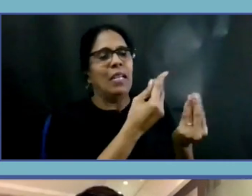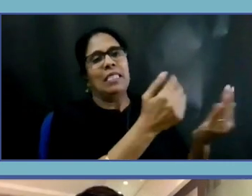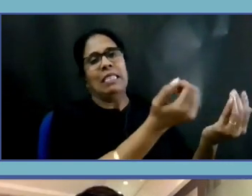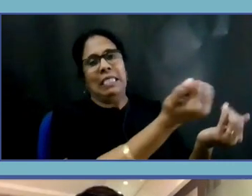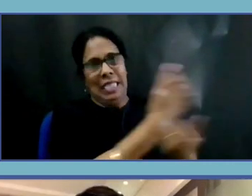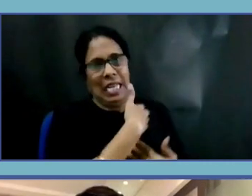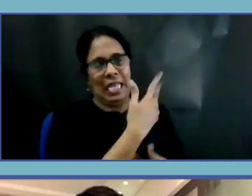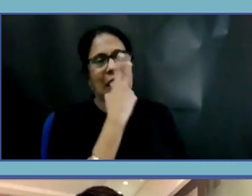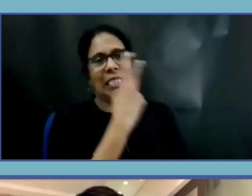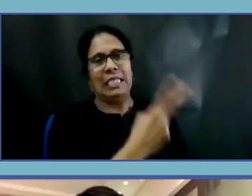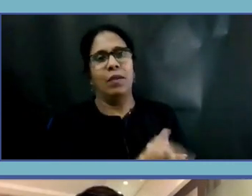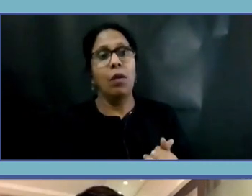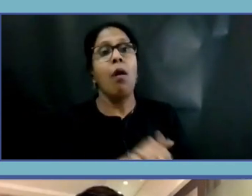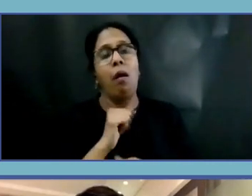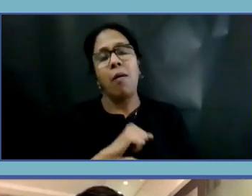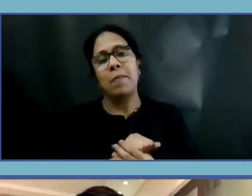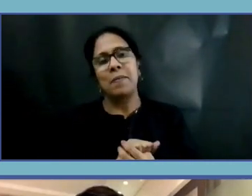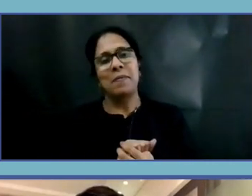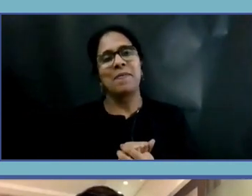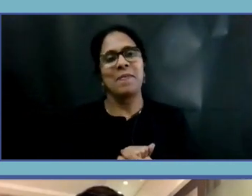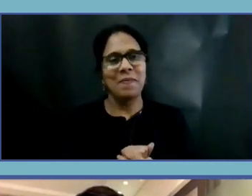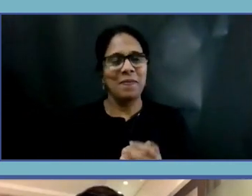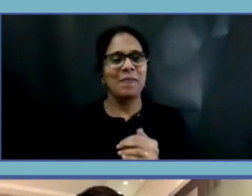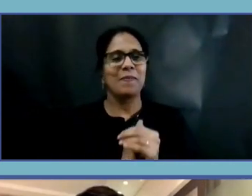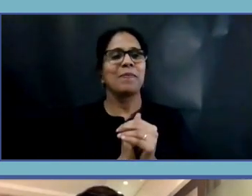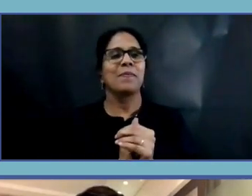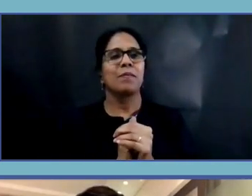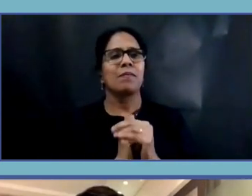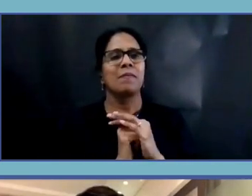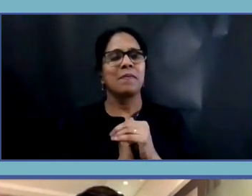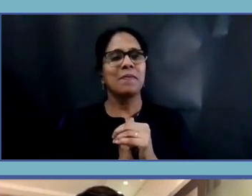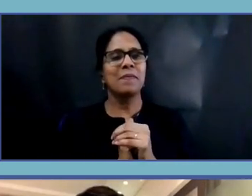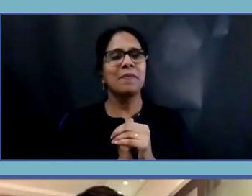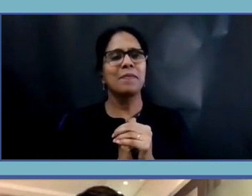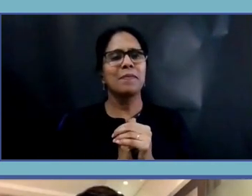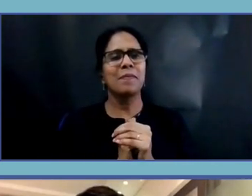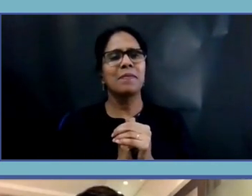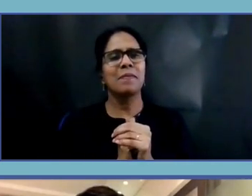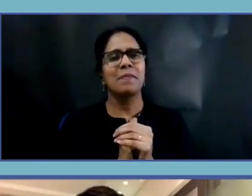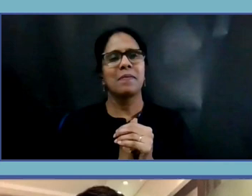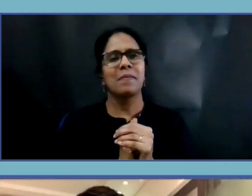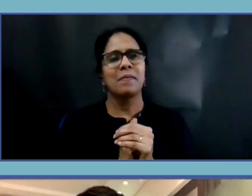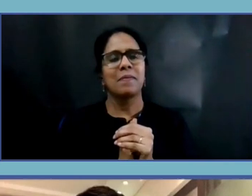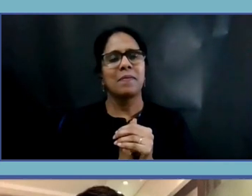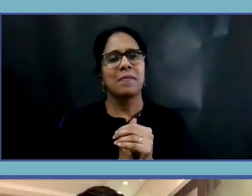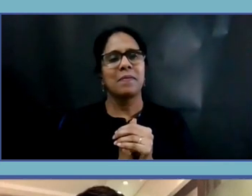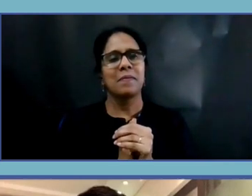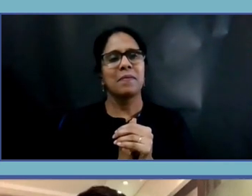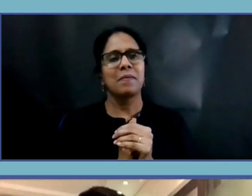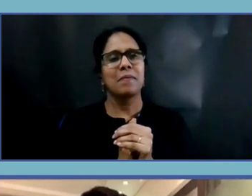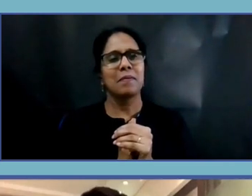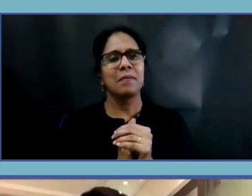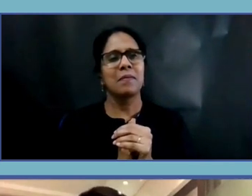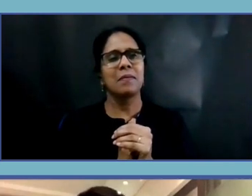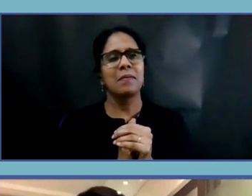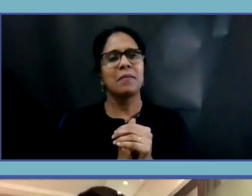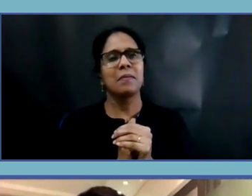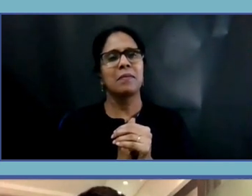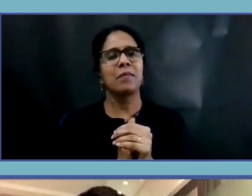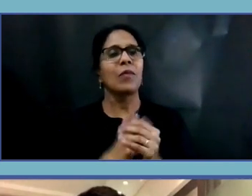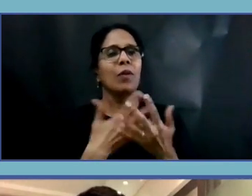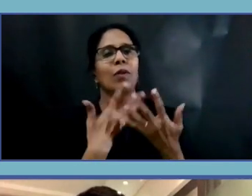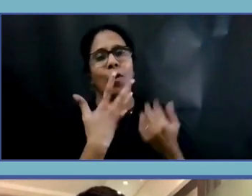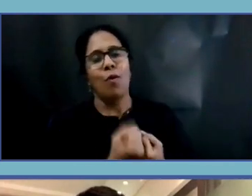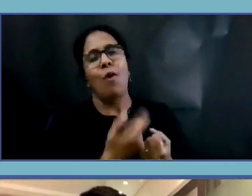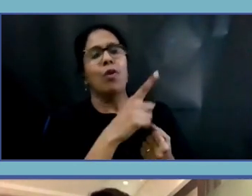And I did three designs, Majestic Elephant, Divine Clouds and Laughing Flowers. So I want, and I want to gift